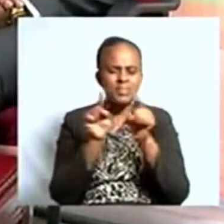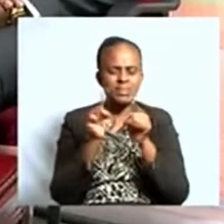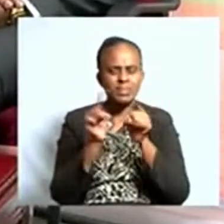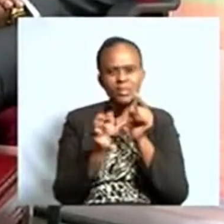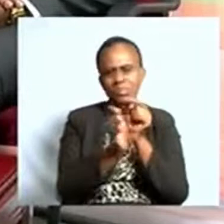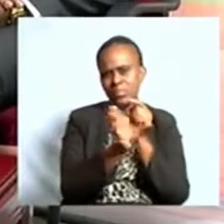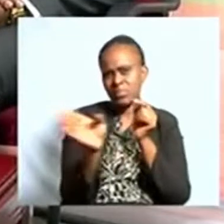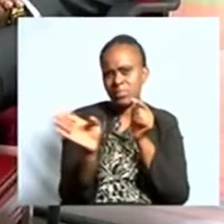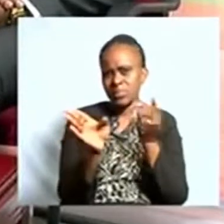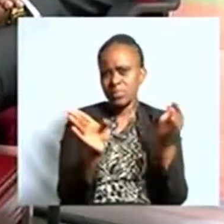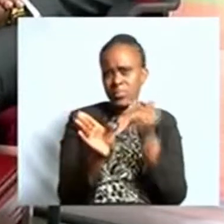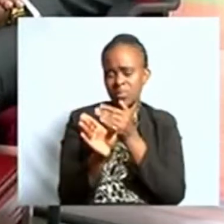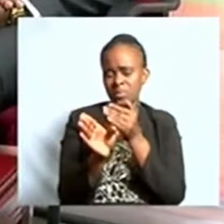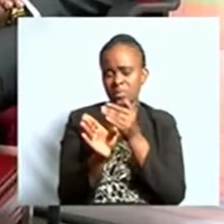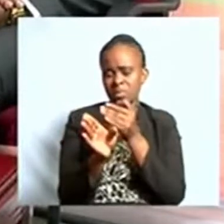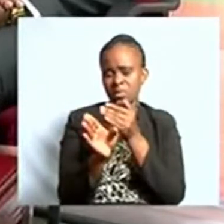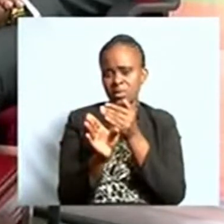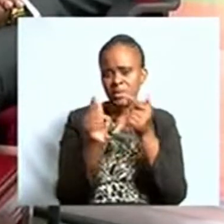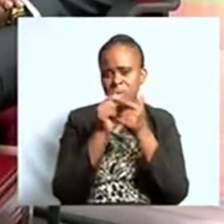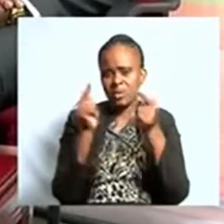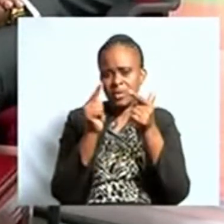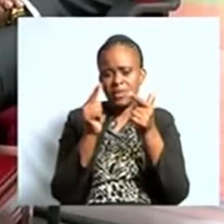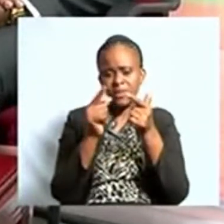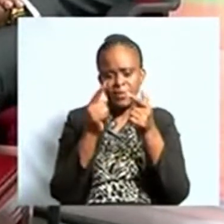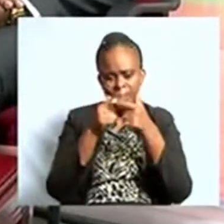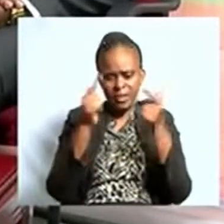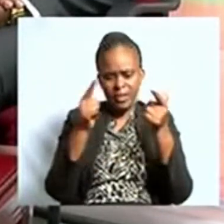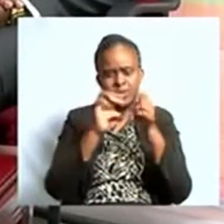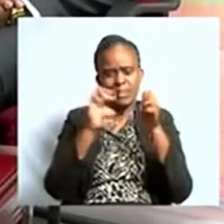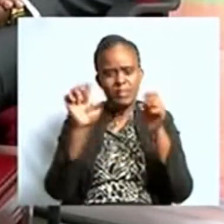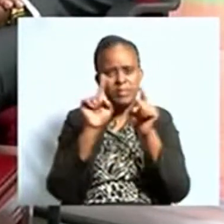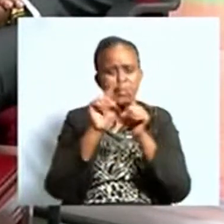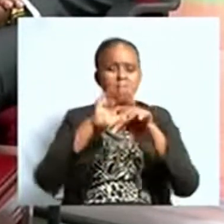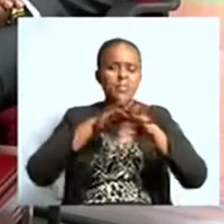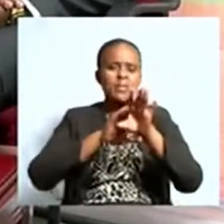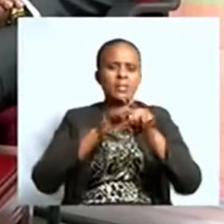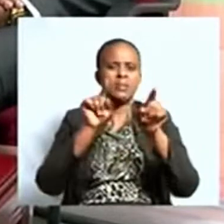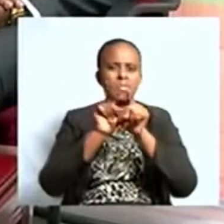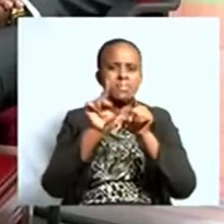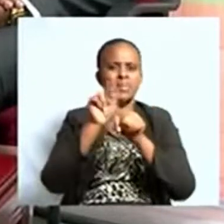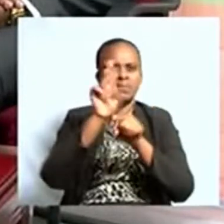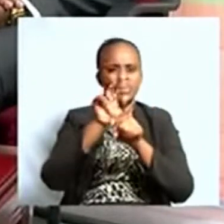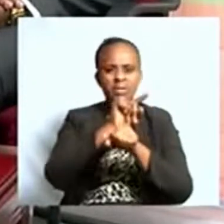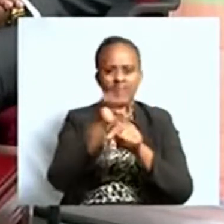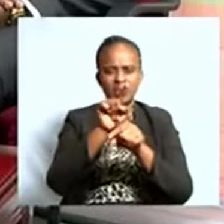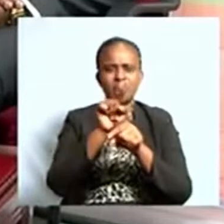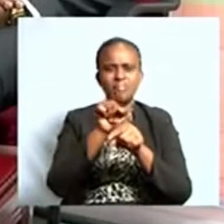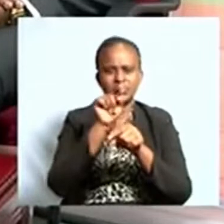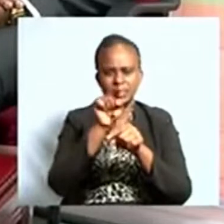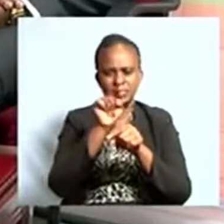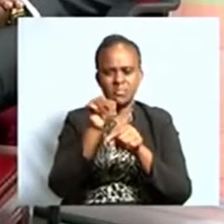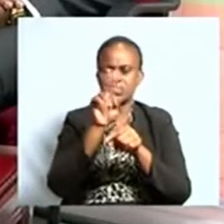Kaja. Greatest man, my past year picture. You can manage conditions. So I'm going to America.